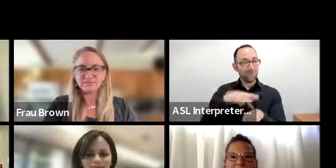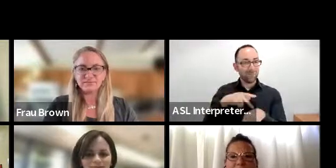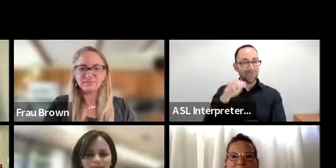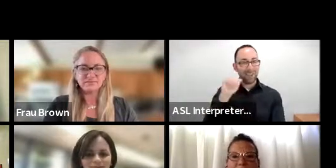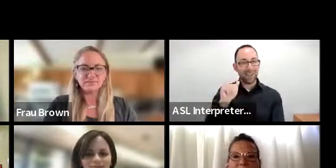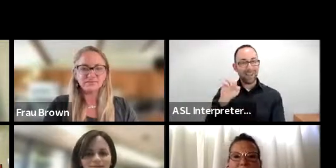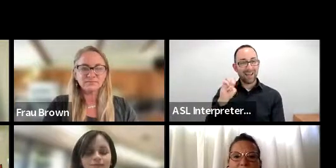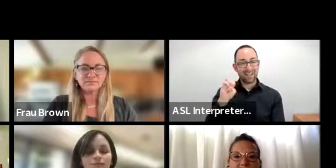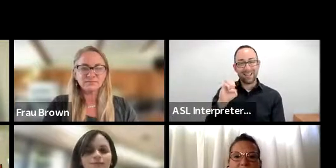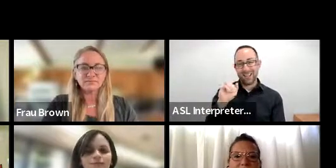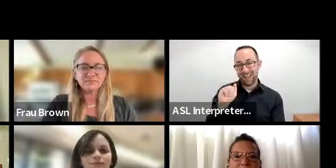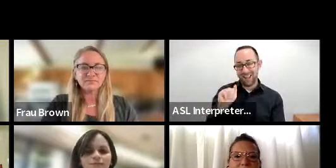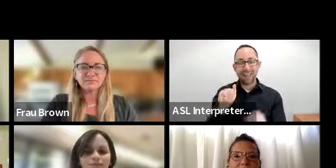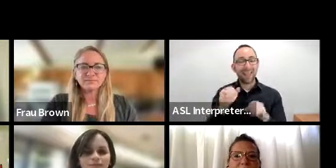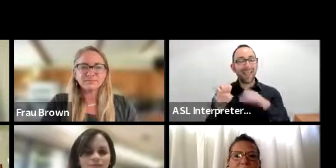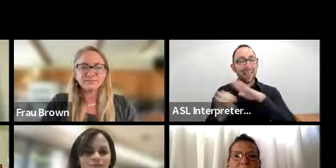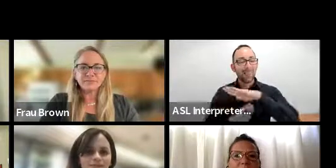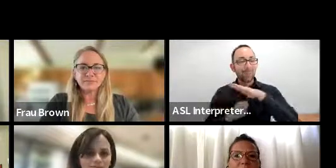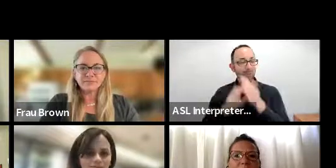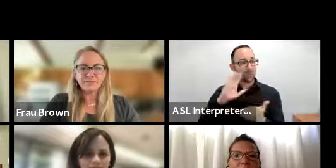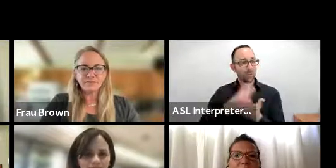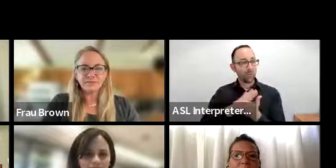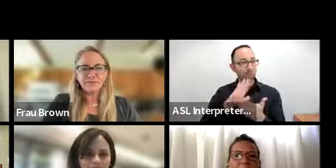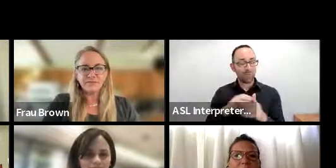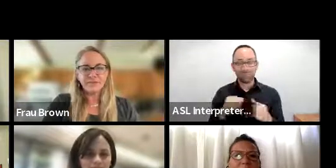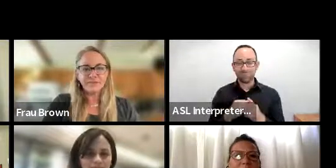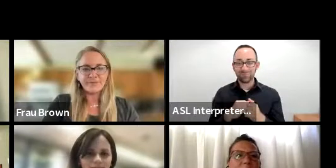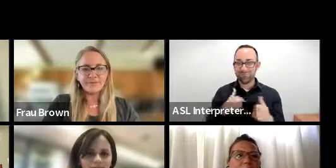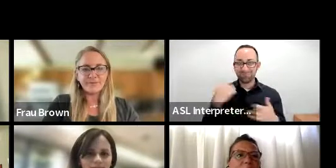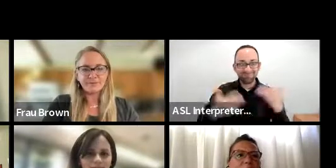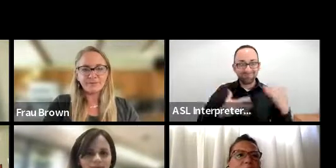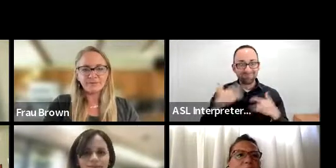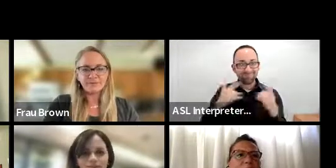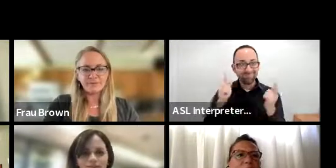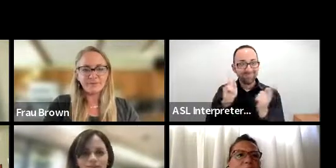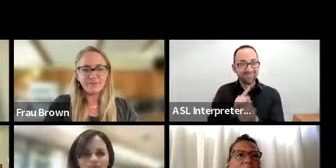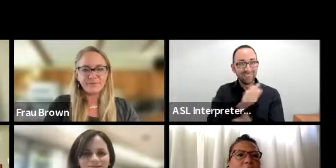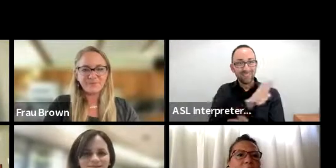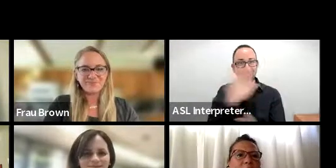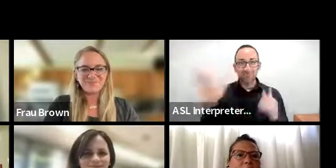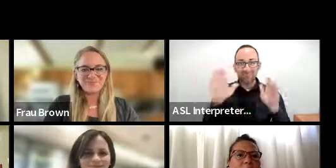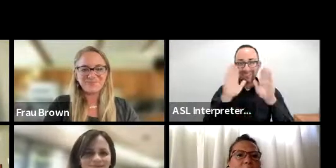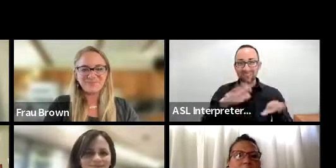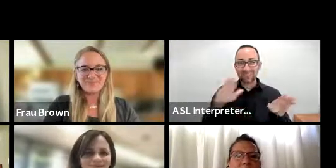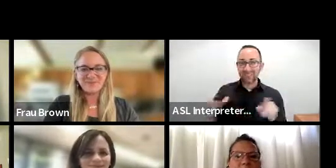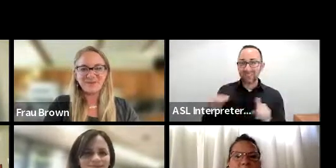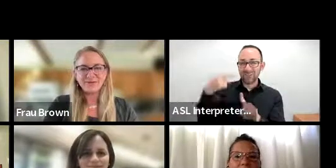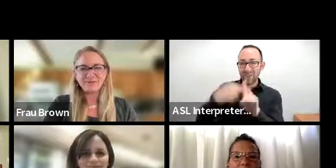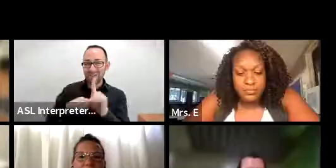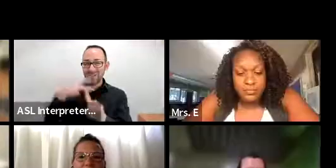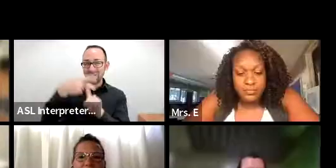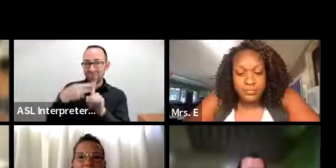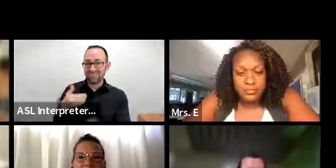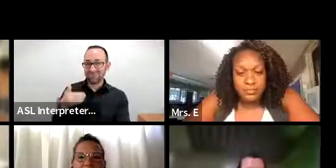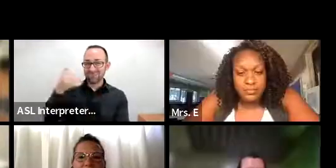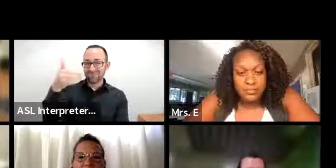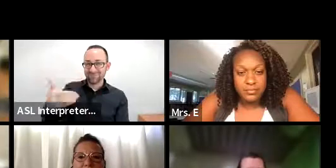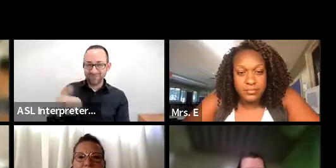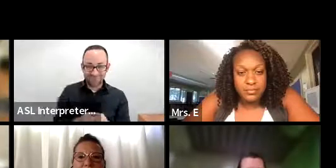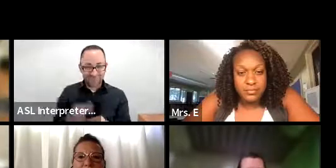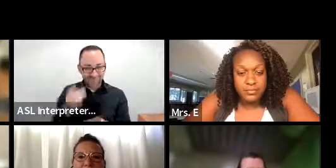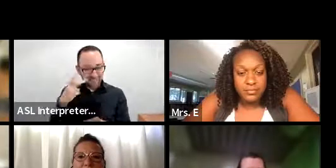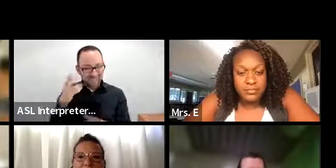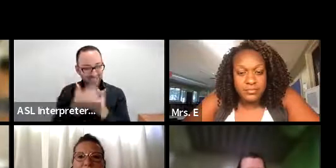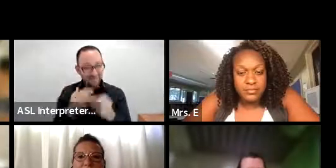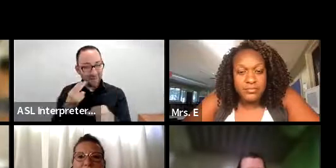School. And I am very excited to get to meet your children in a few months' time. I see some familiar names